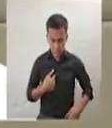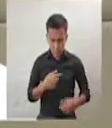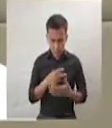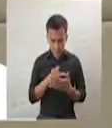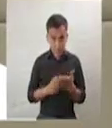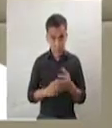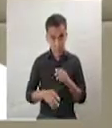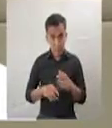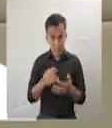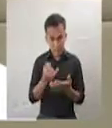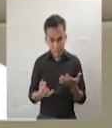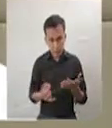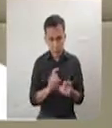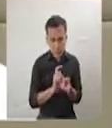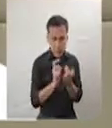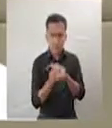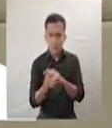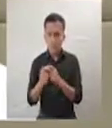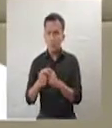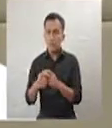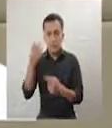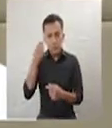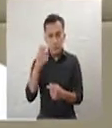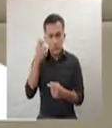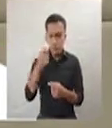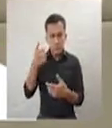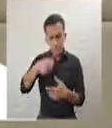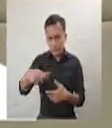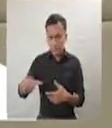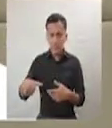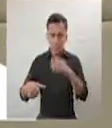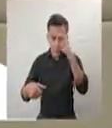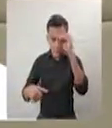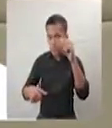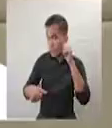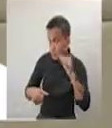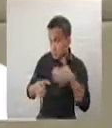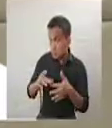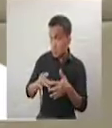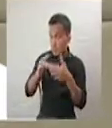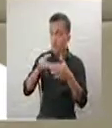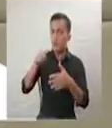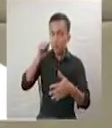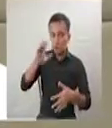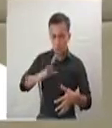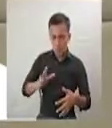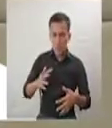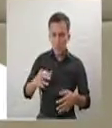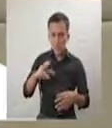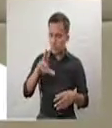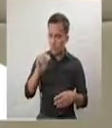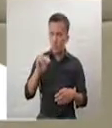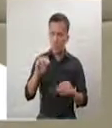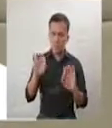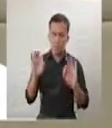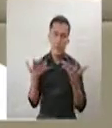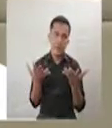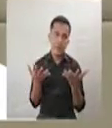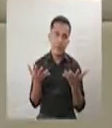portion of the item will be converted for every insurance for every male, female, and especially women who will have no